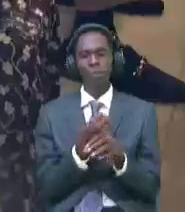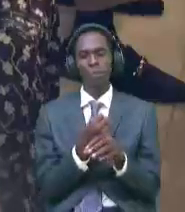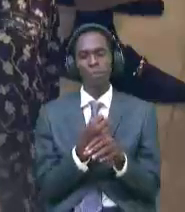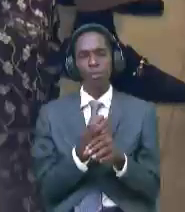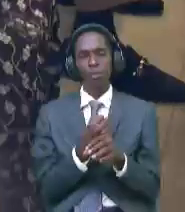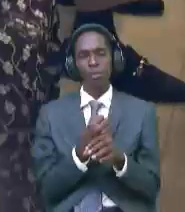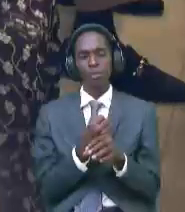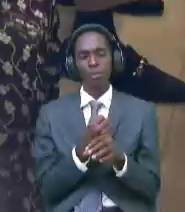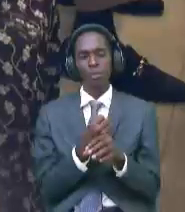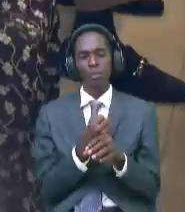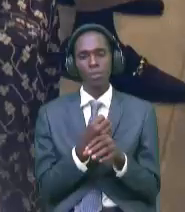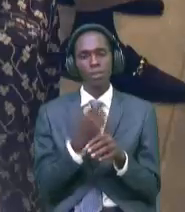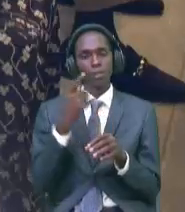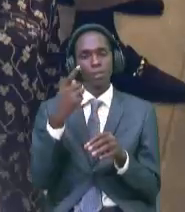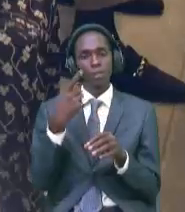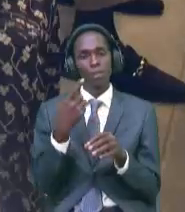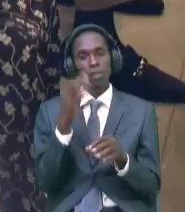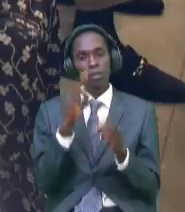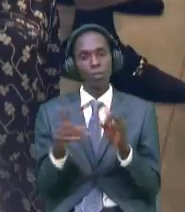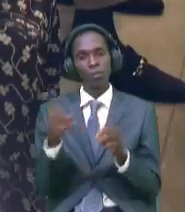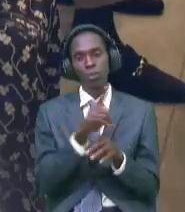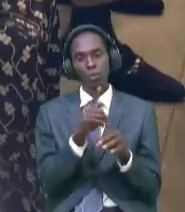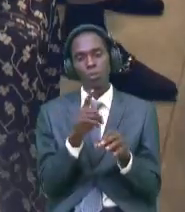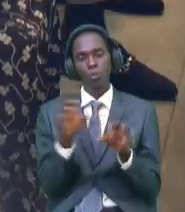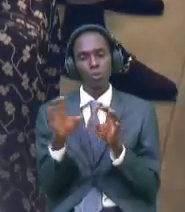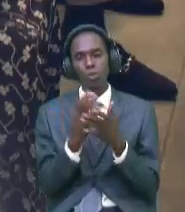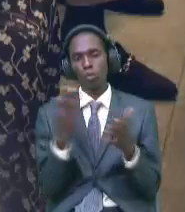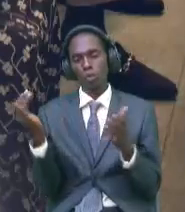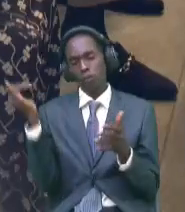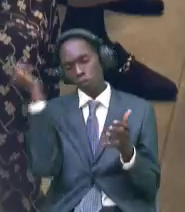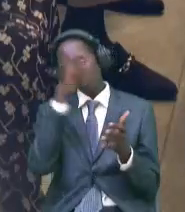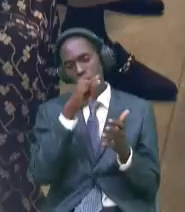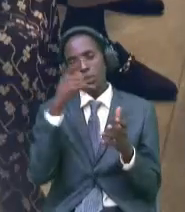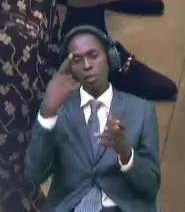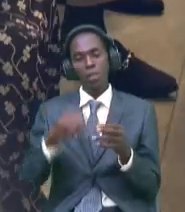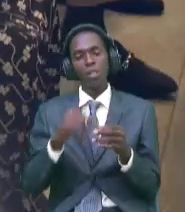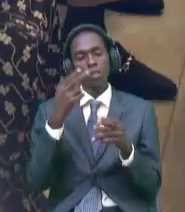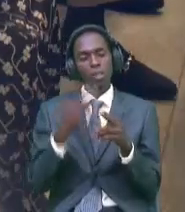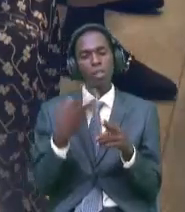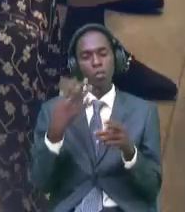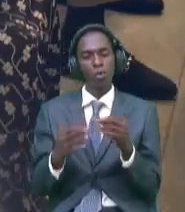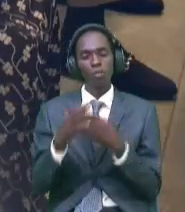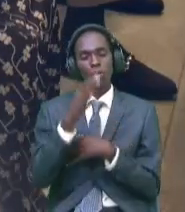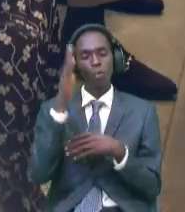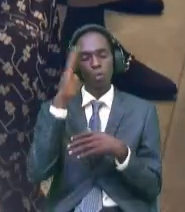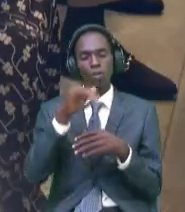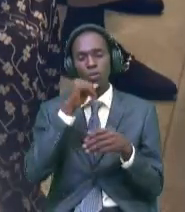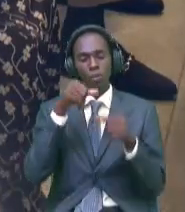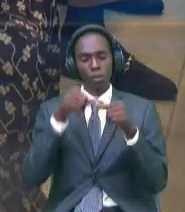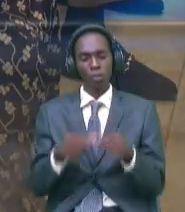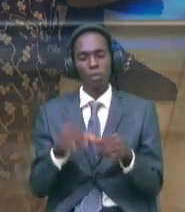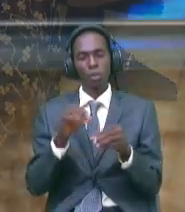Lord will not be glorified in you. If you do something foolish, talk something foolish, if people catch you in